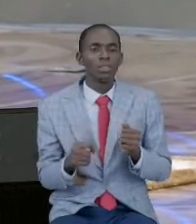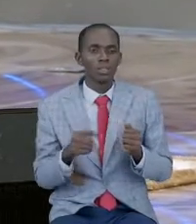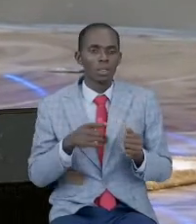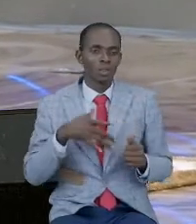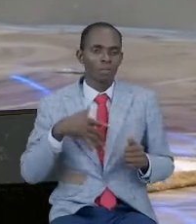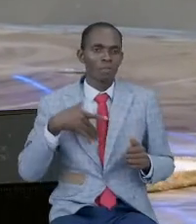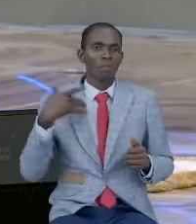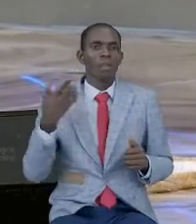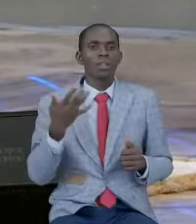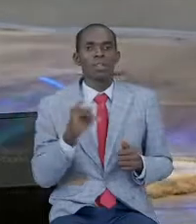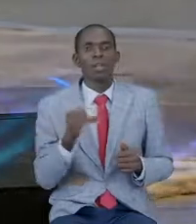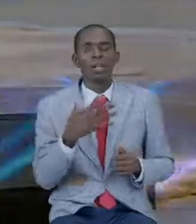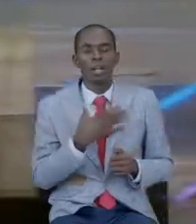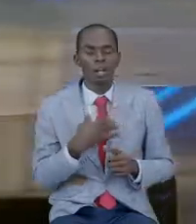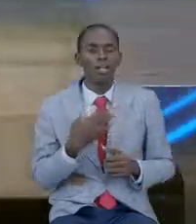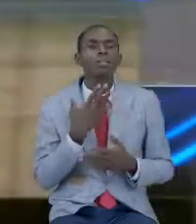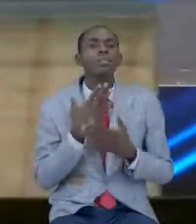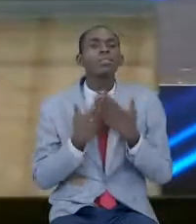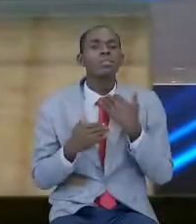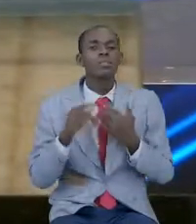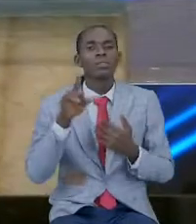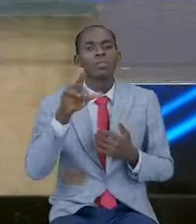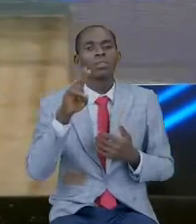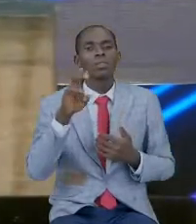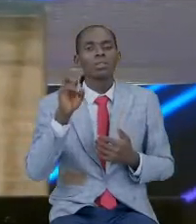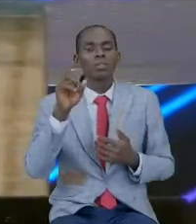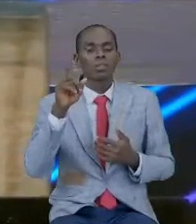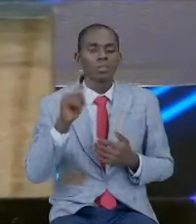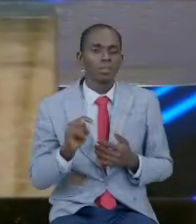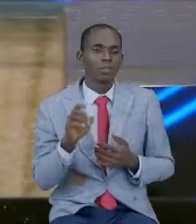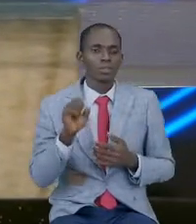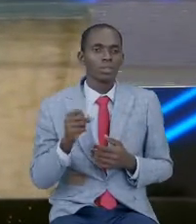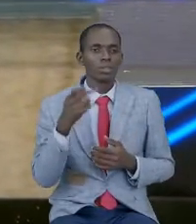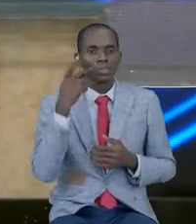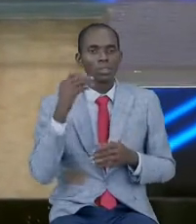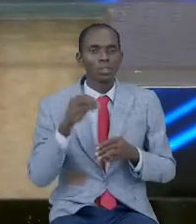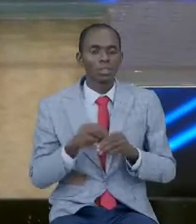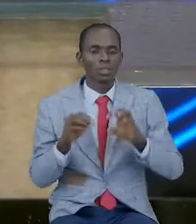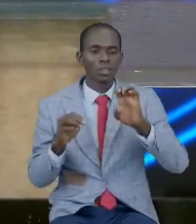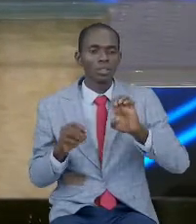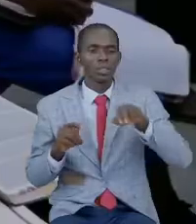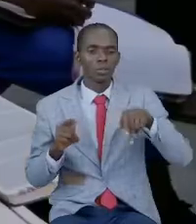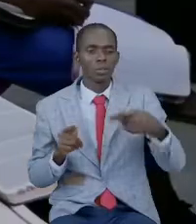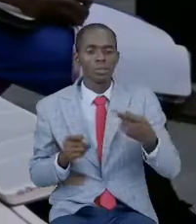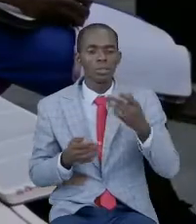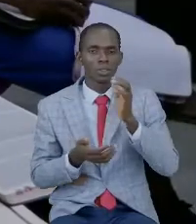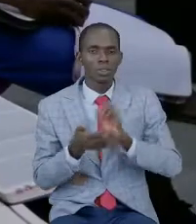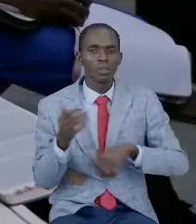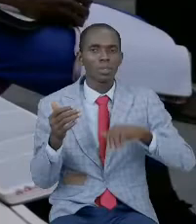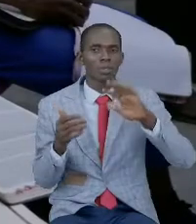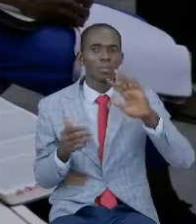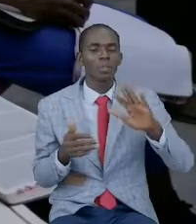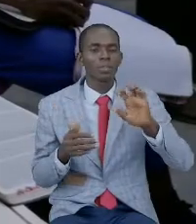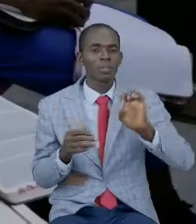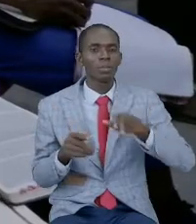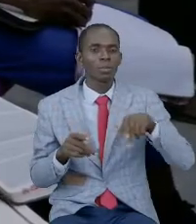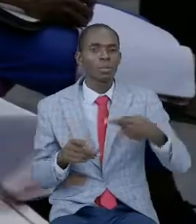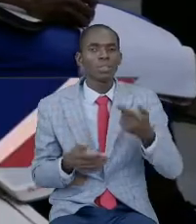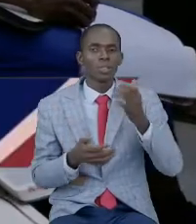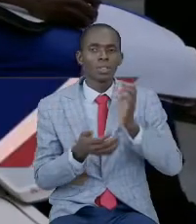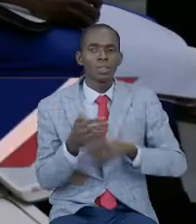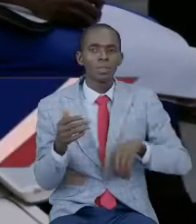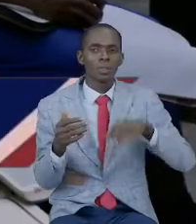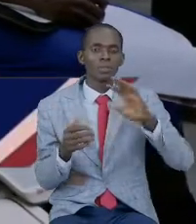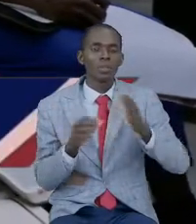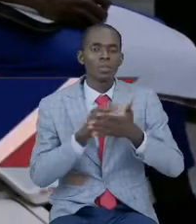the lusts. We're looking at Ephesians chapter 5, reading from verse 9.